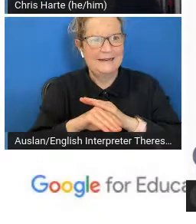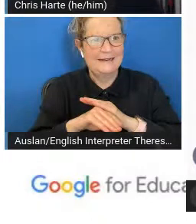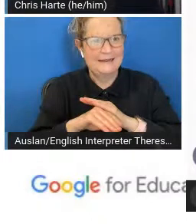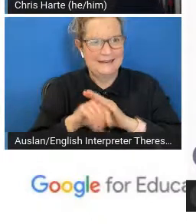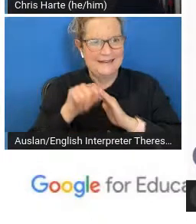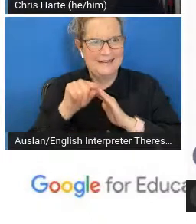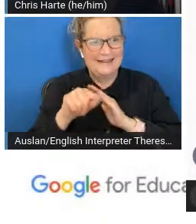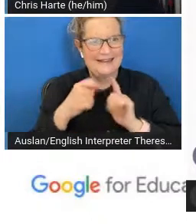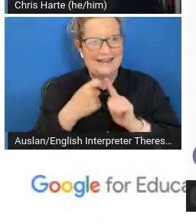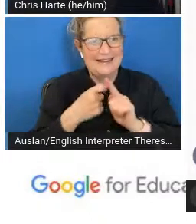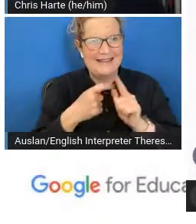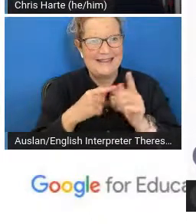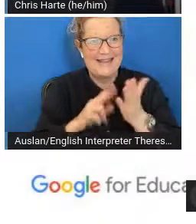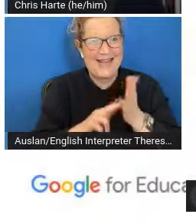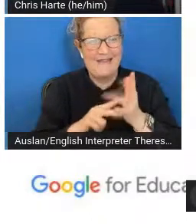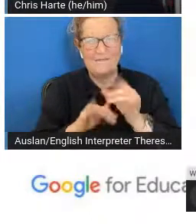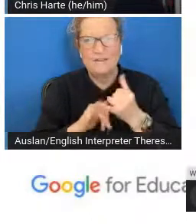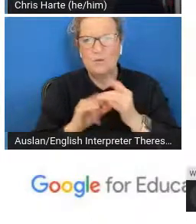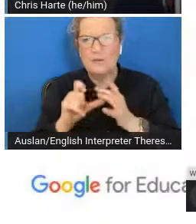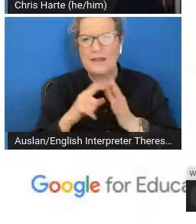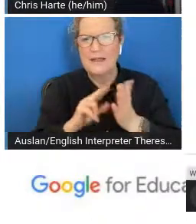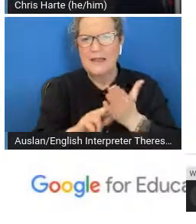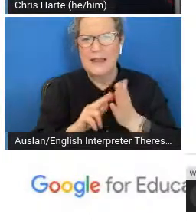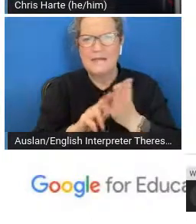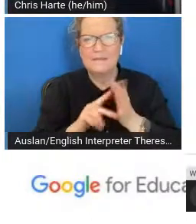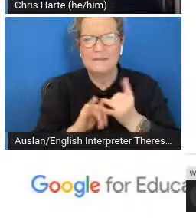is to,